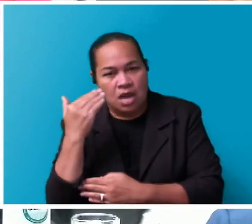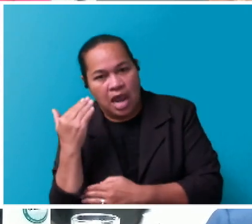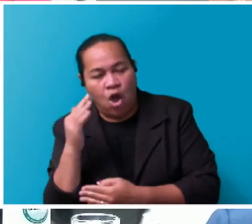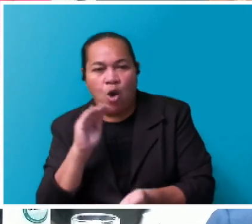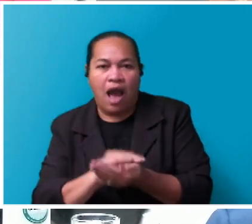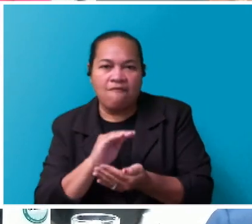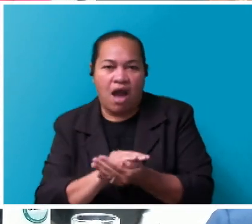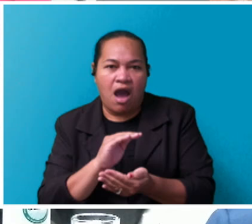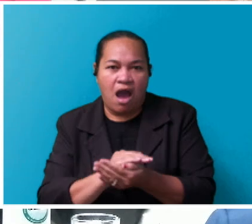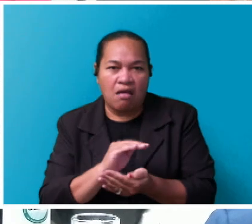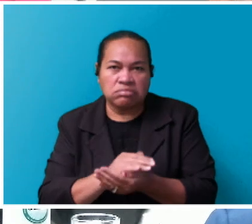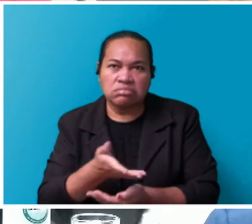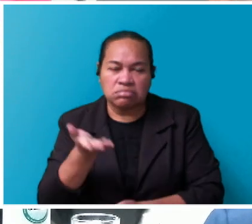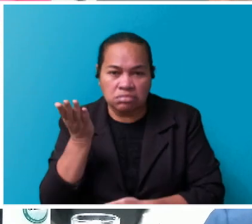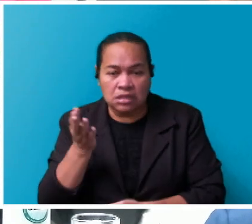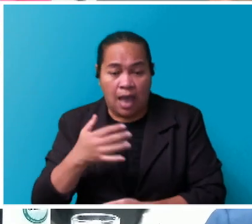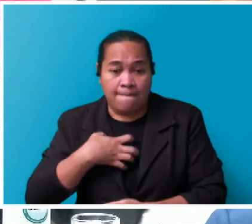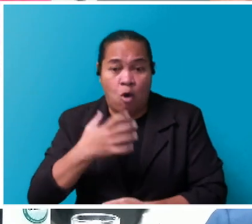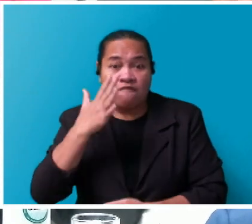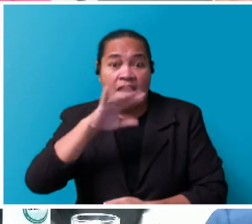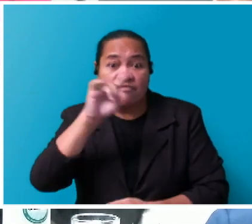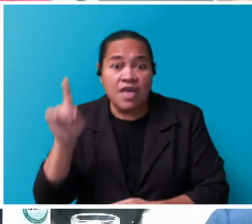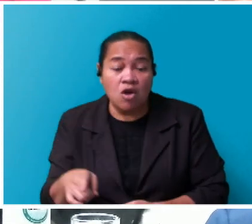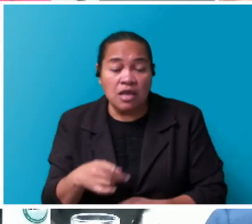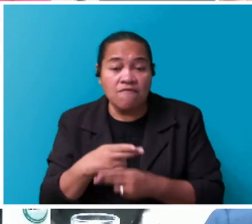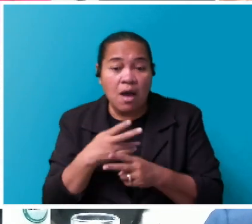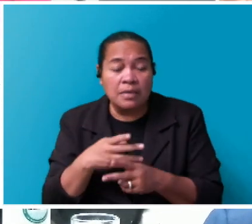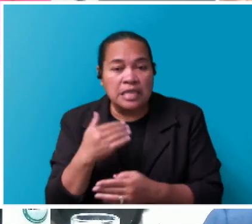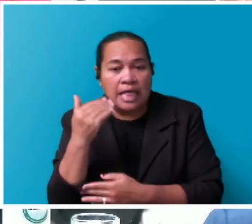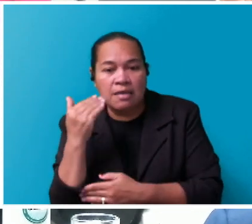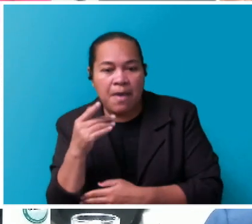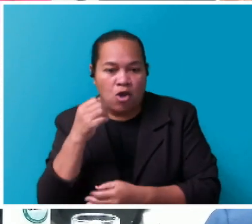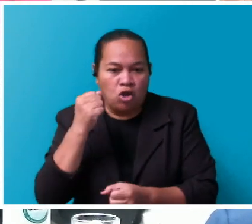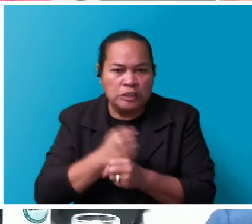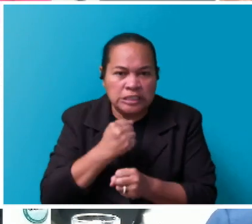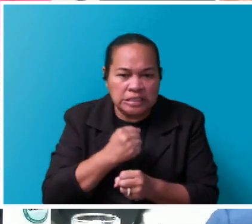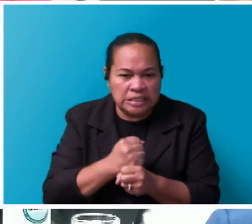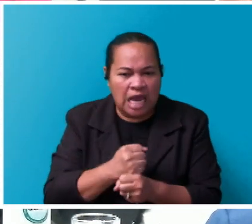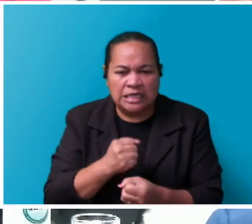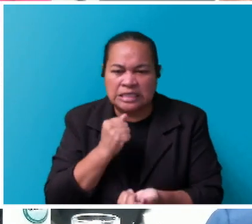industry. More than 5,000 farmers depend on ginger, turmeric, and